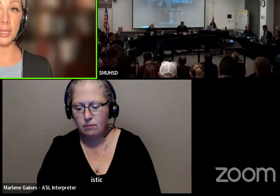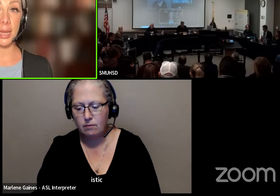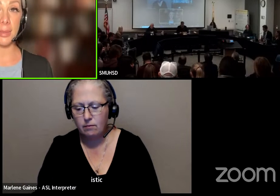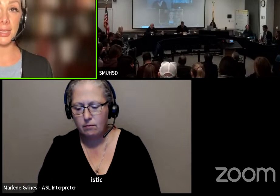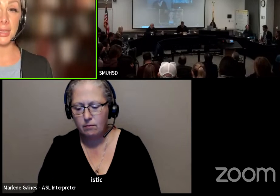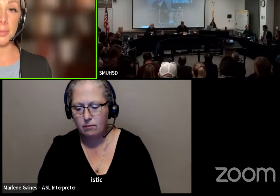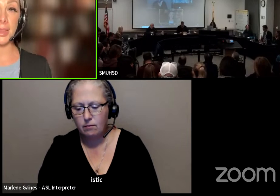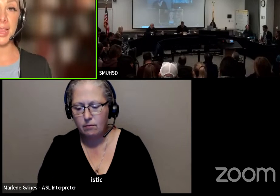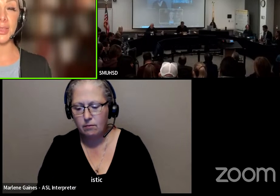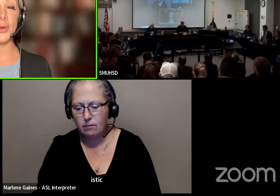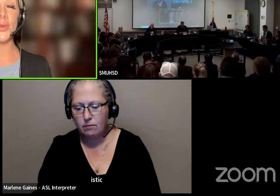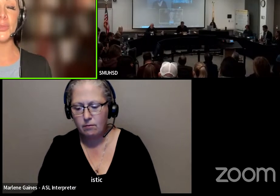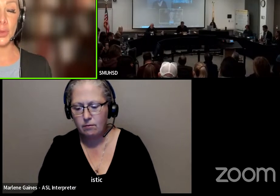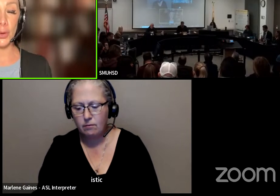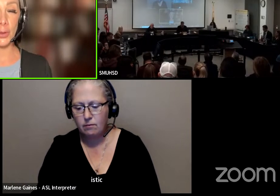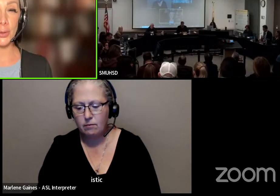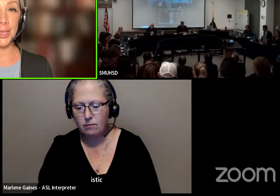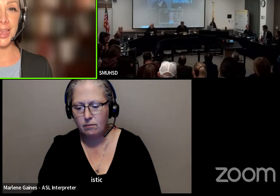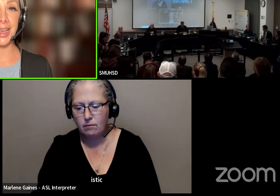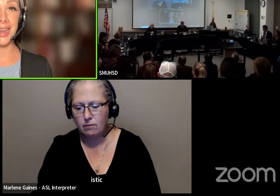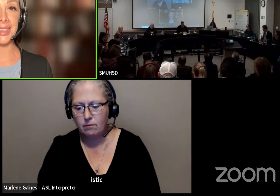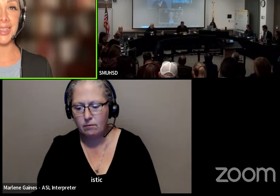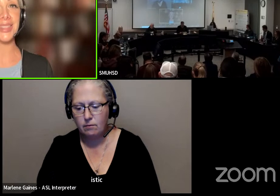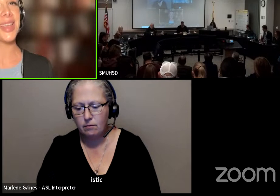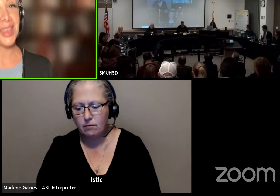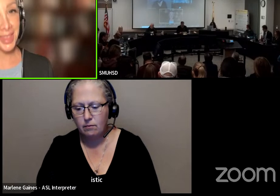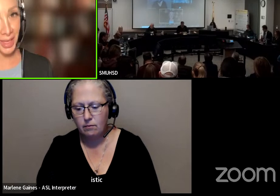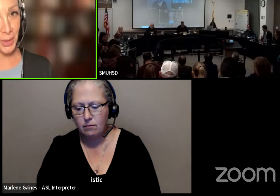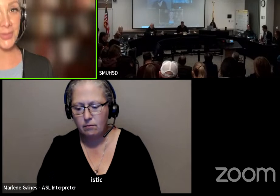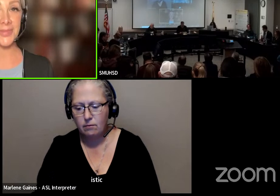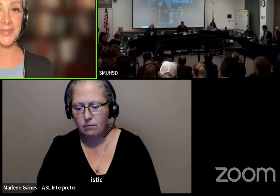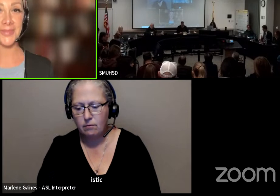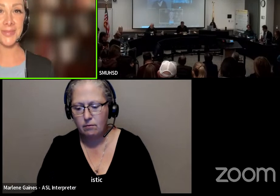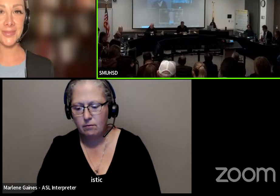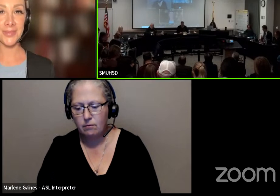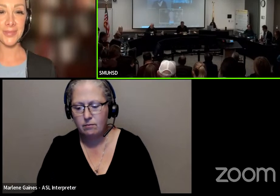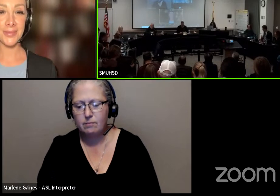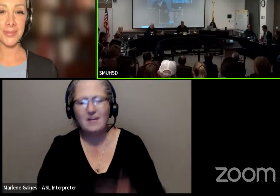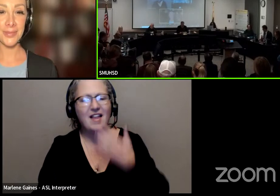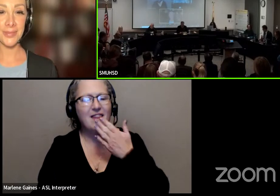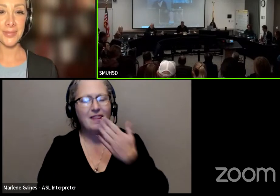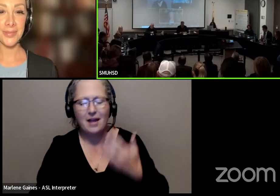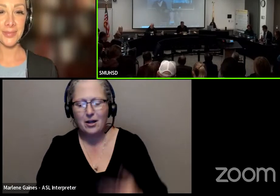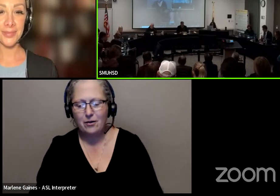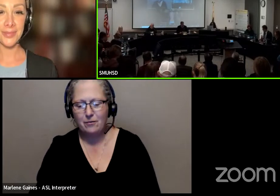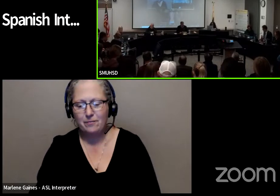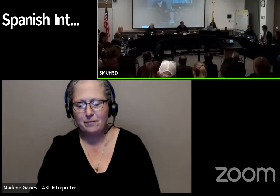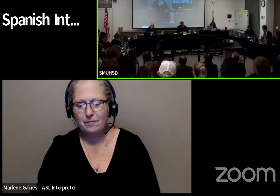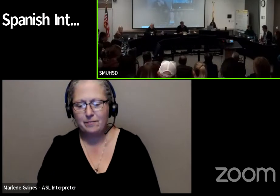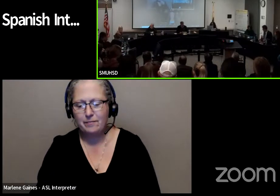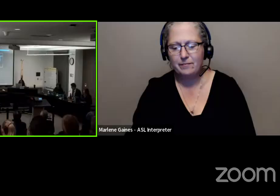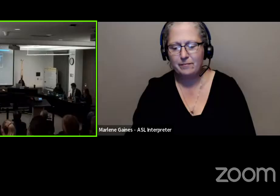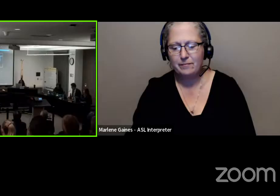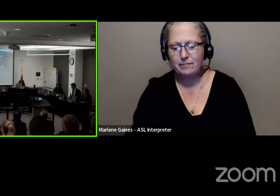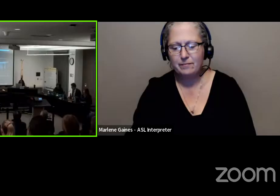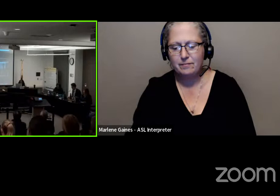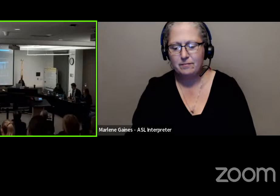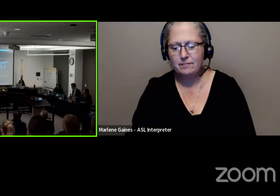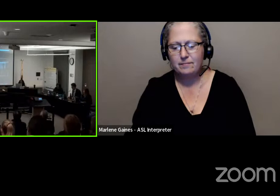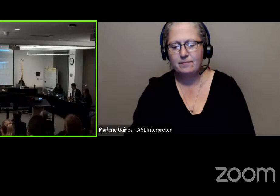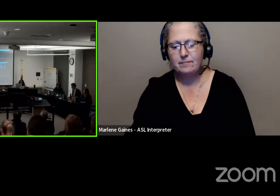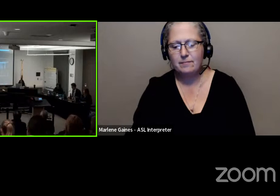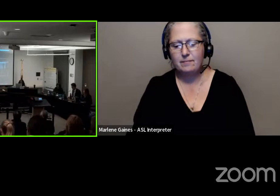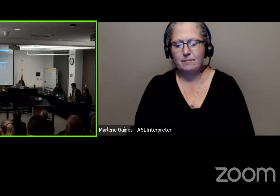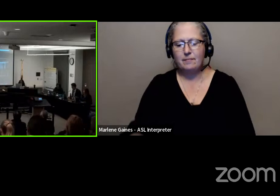estarán simultáneamente interpretando todo lo que usted diga. Gracias. Thank you. Gracias mucho. If you wish to view the